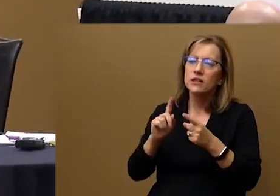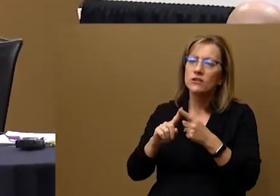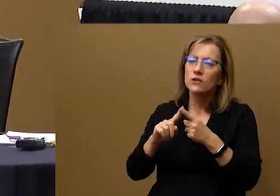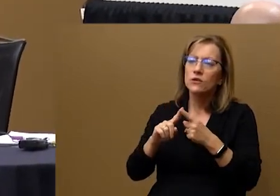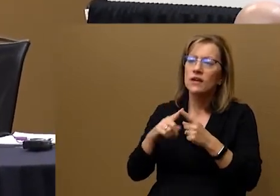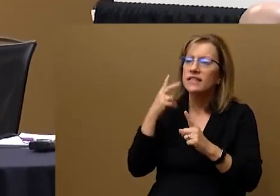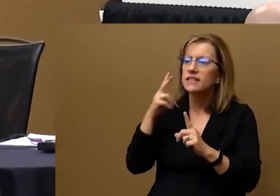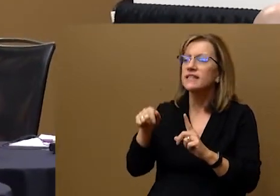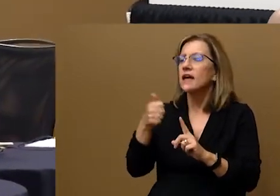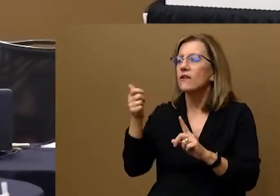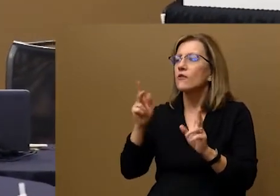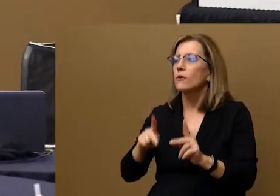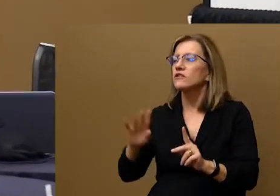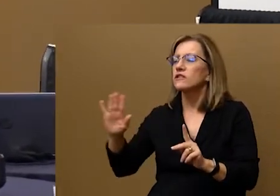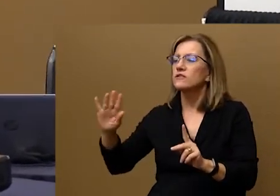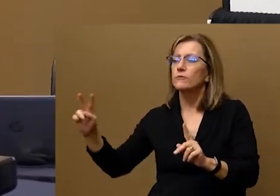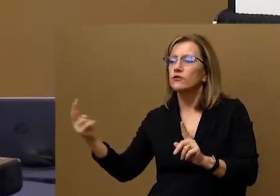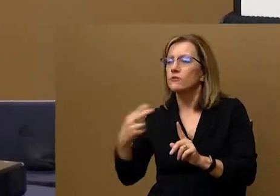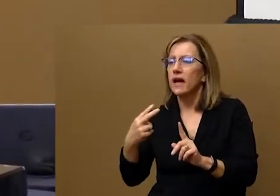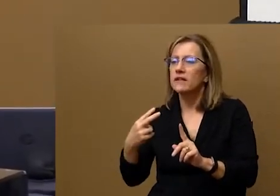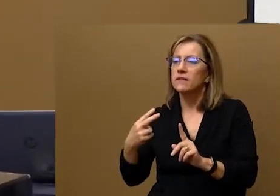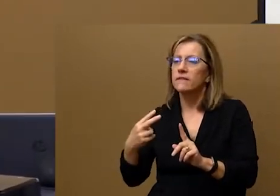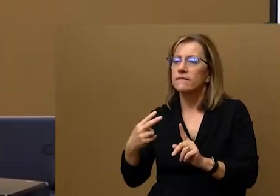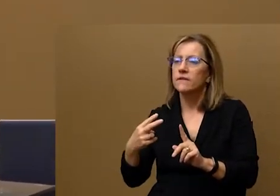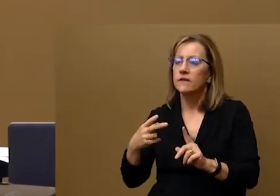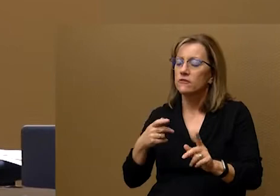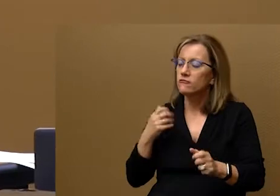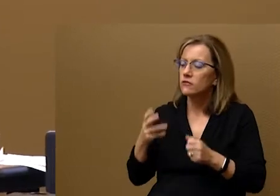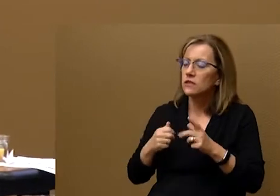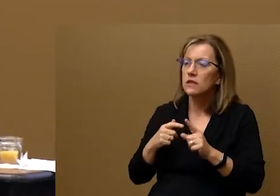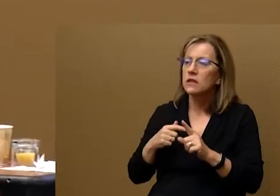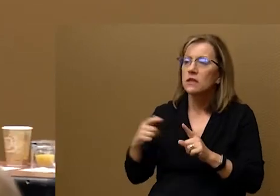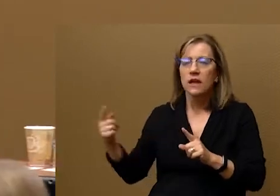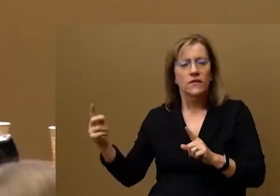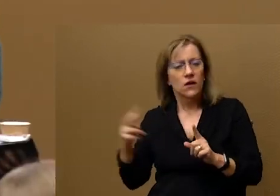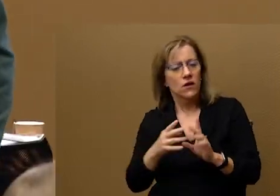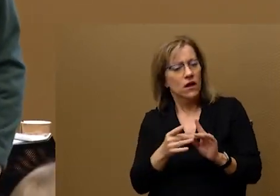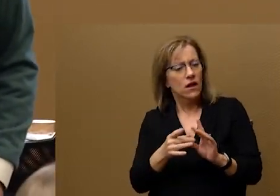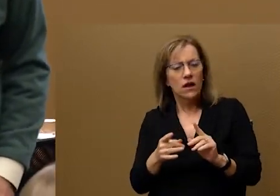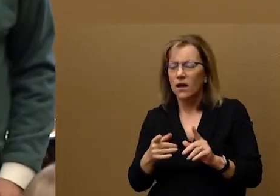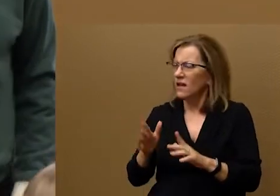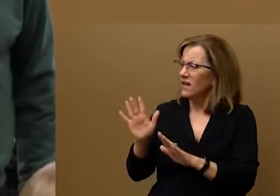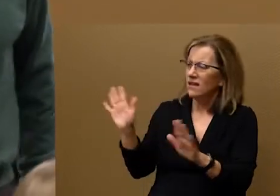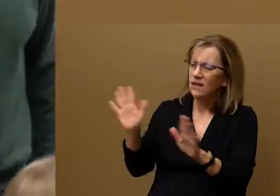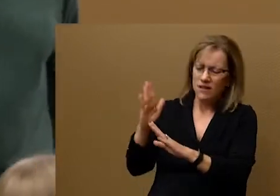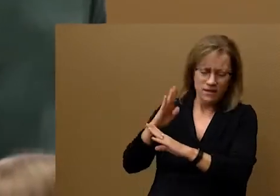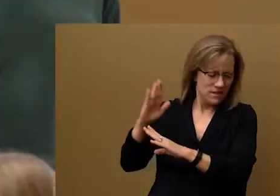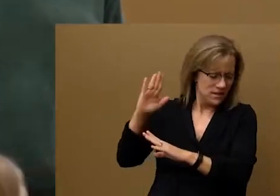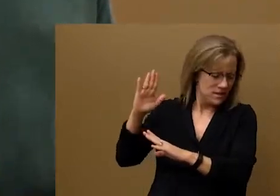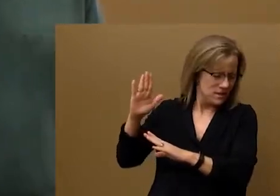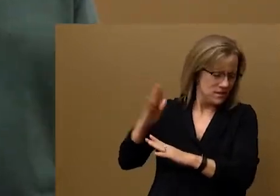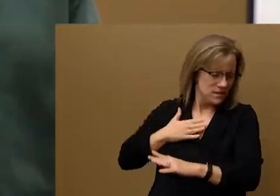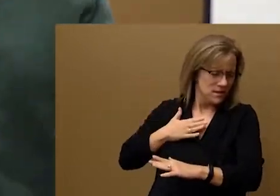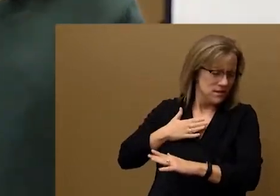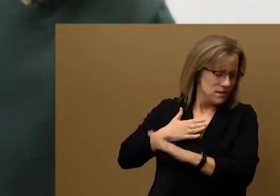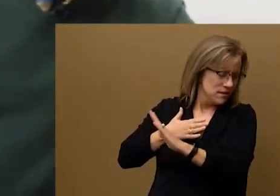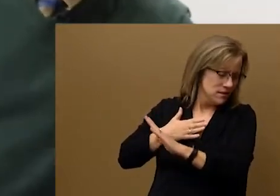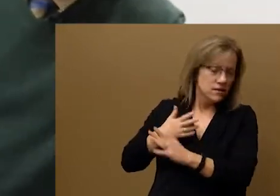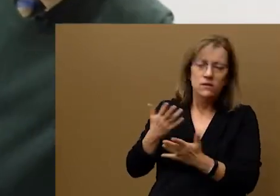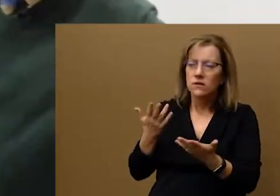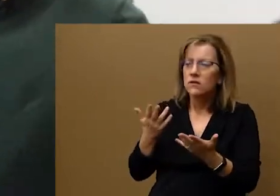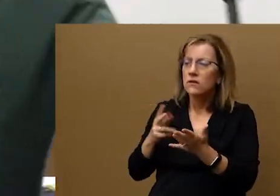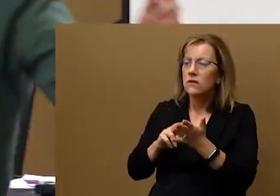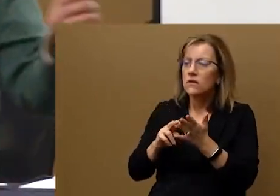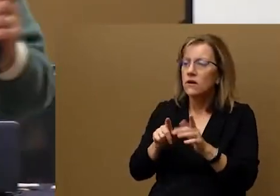The inability to see the other person's point of view, perspective taken. Inability to see the other person's